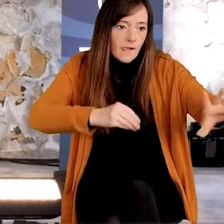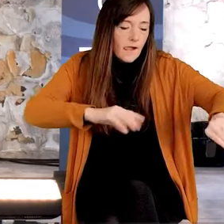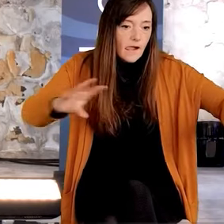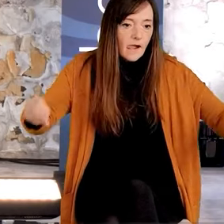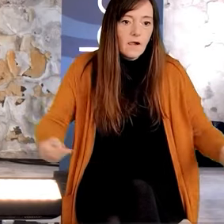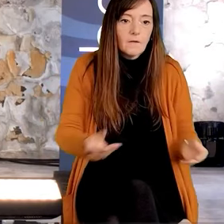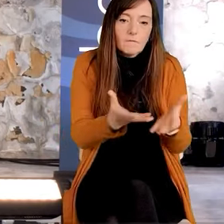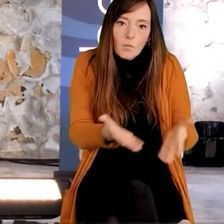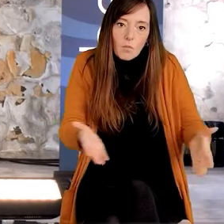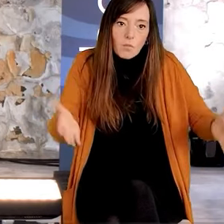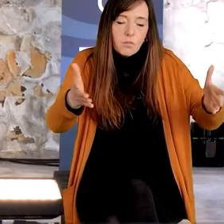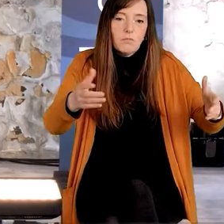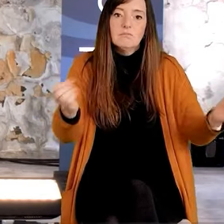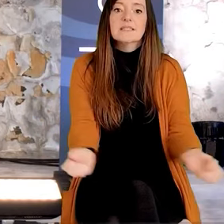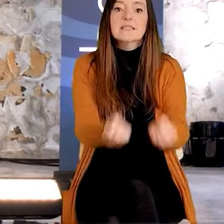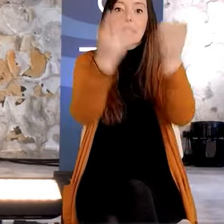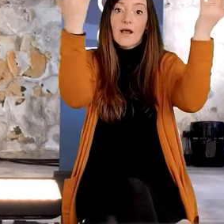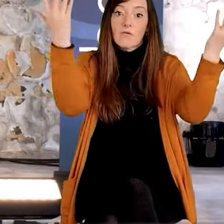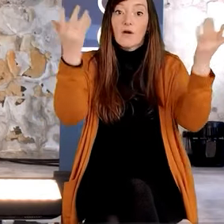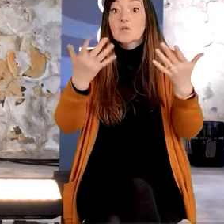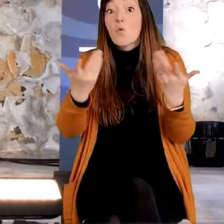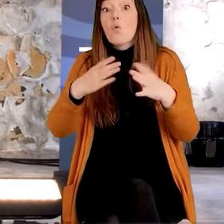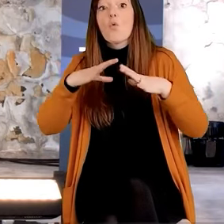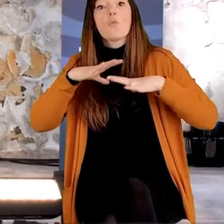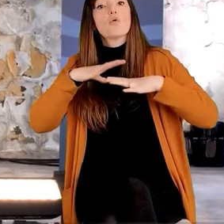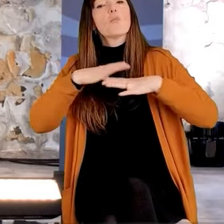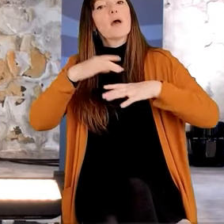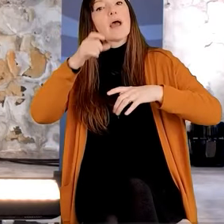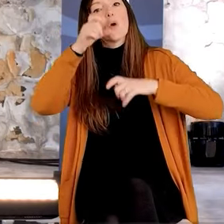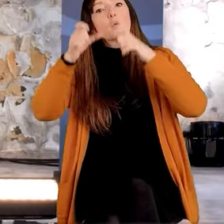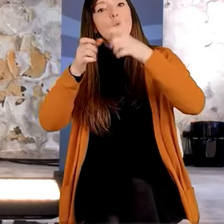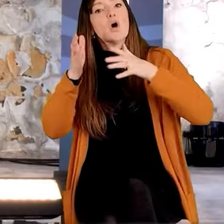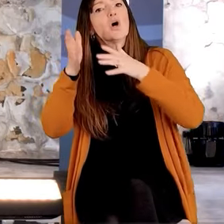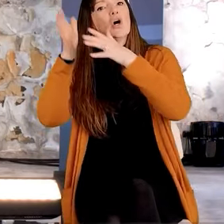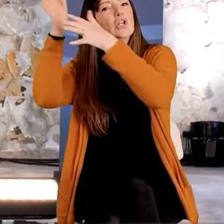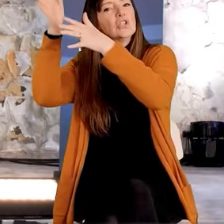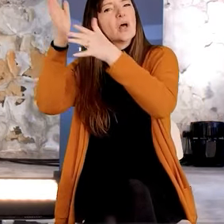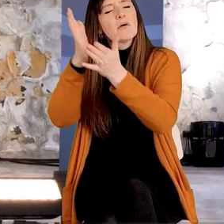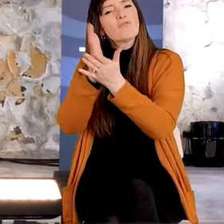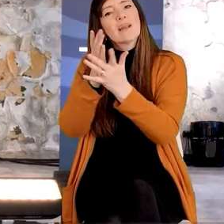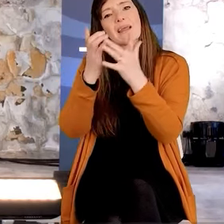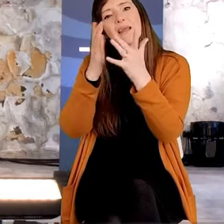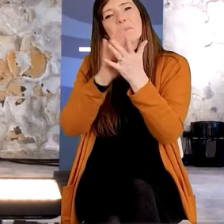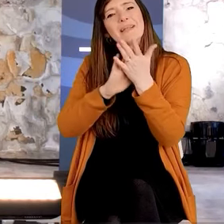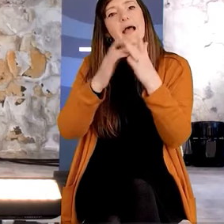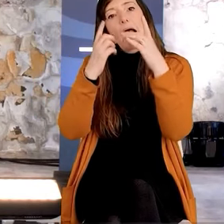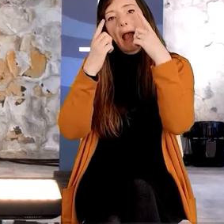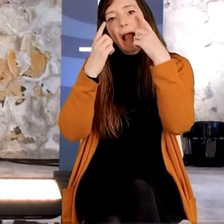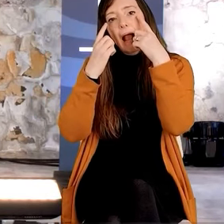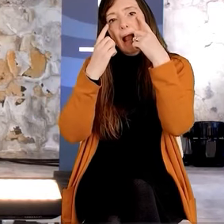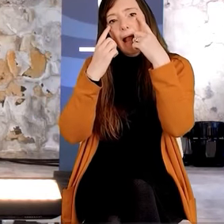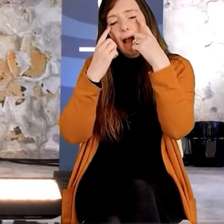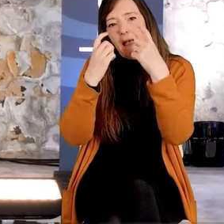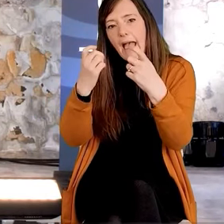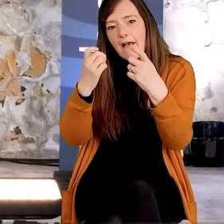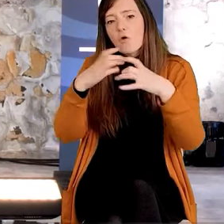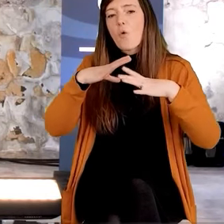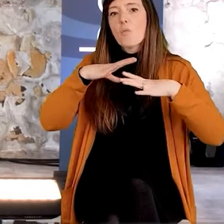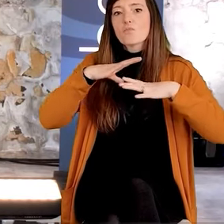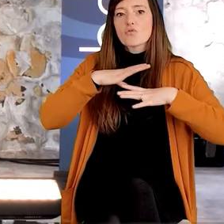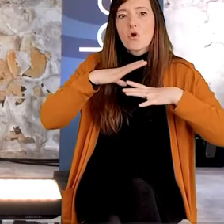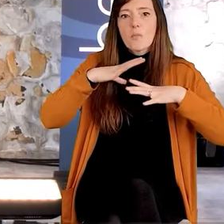Old Testament sacrifice. Sometimes it's used of preparing words. But the point is, it's a careful